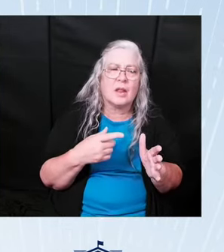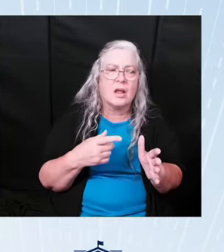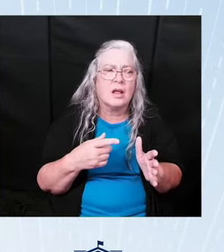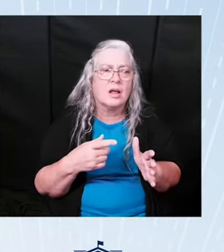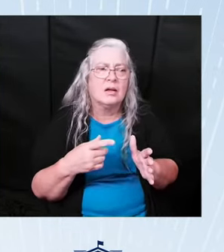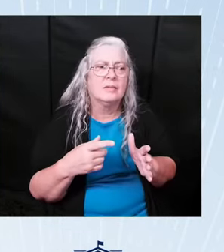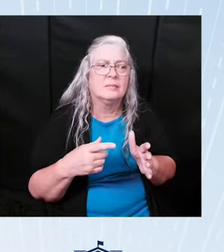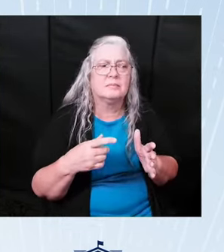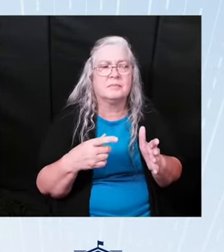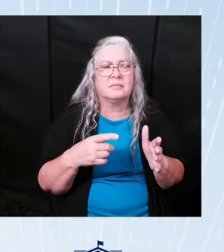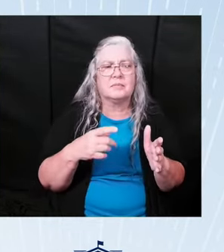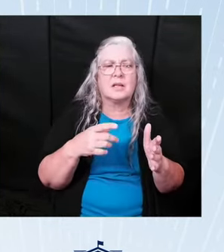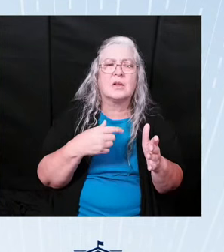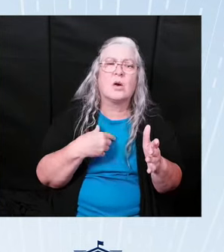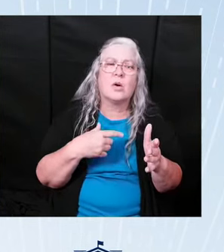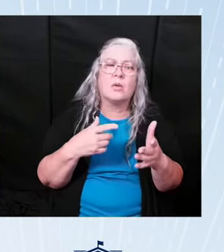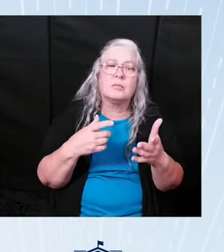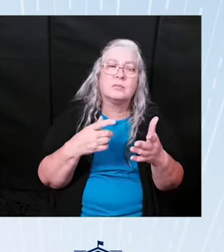Ms. Ajo?